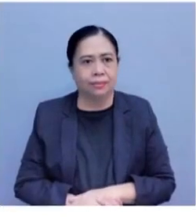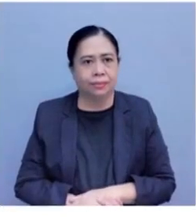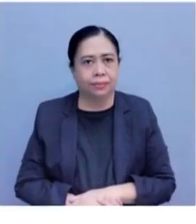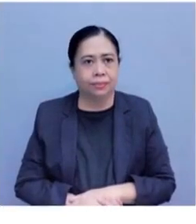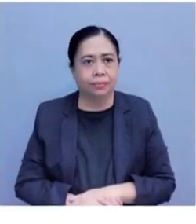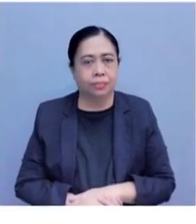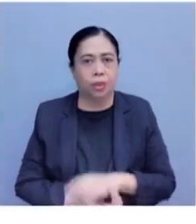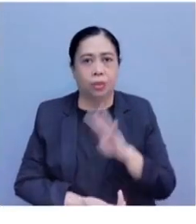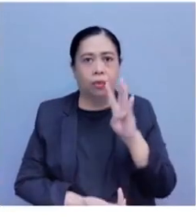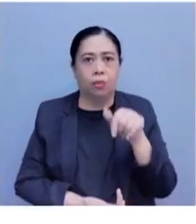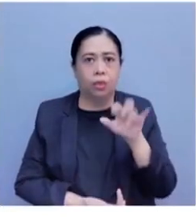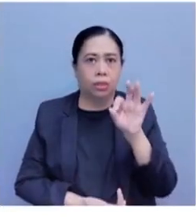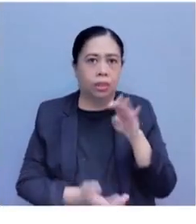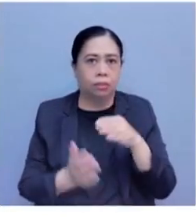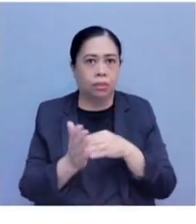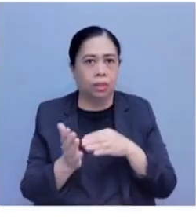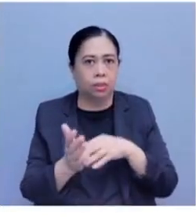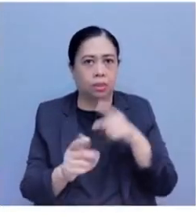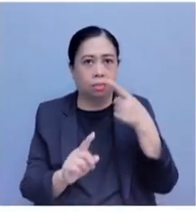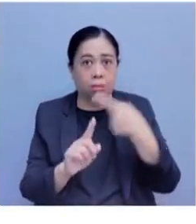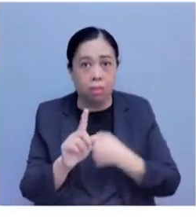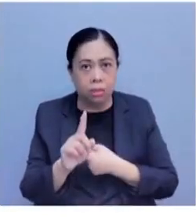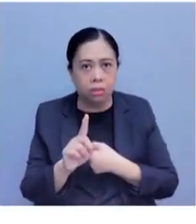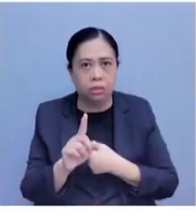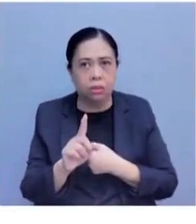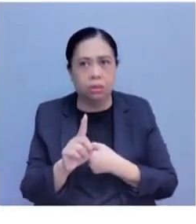4.9 billion a month we will be losing